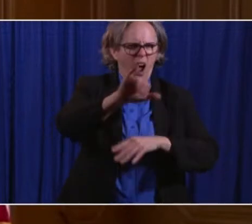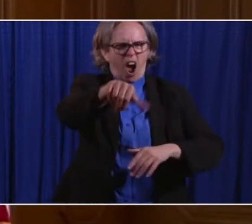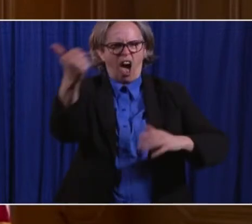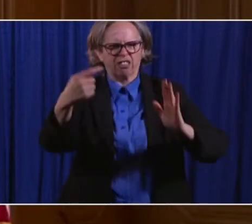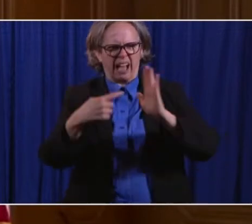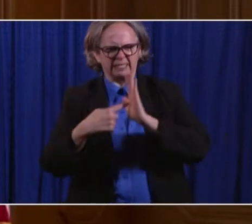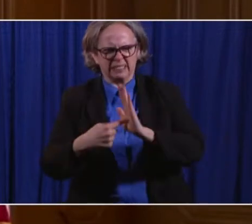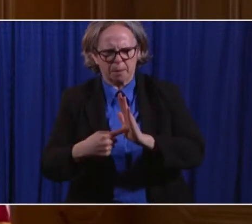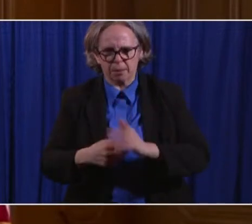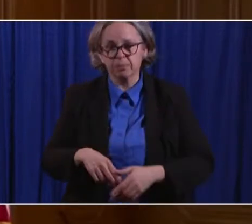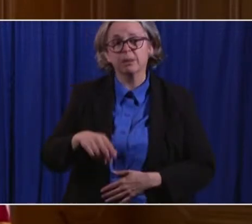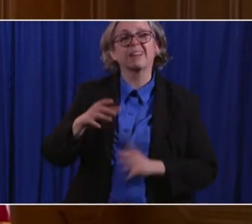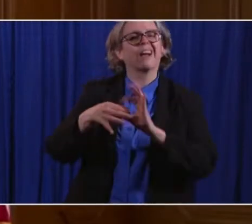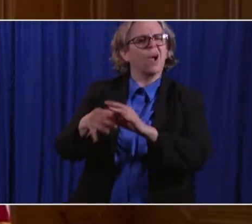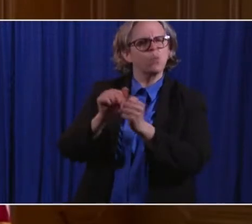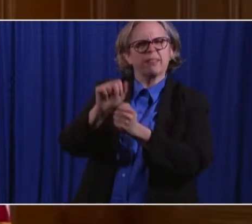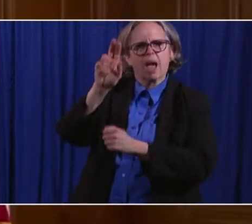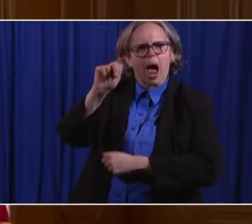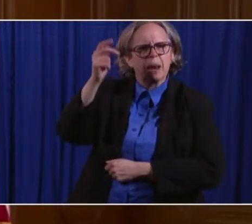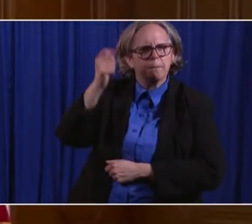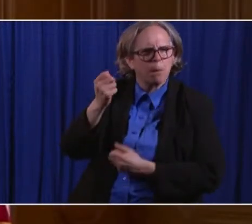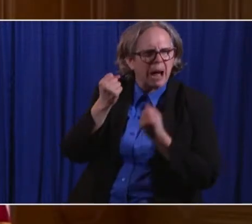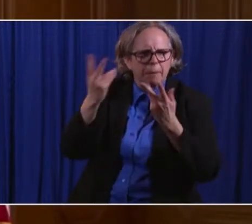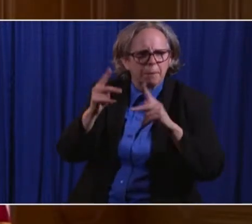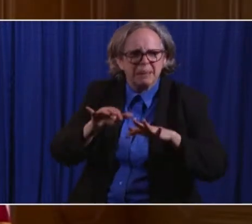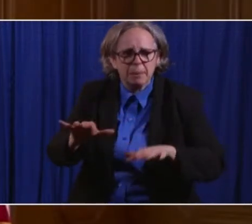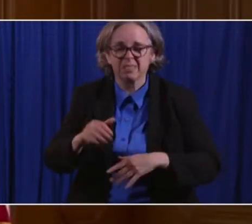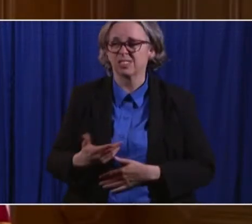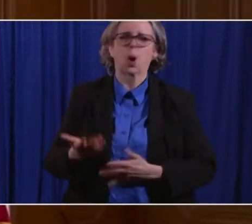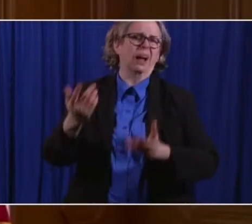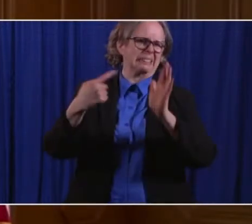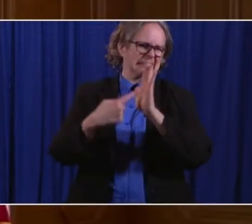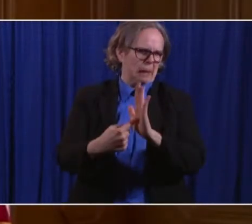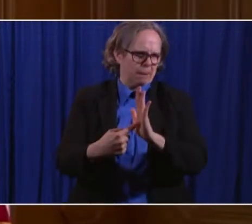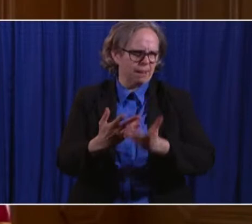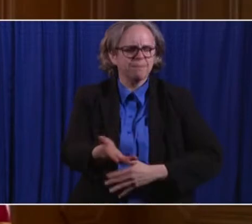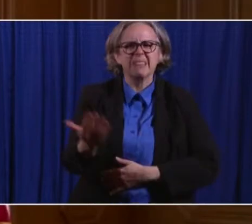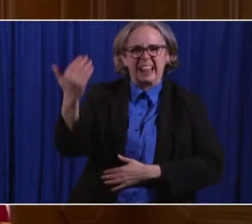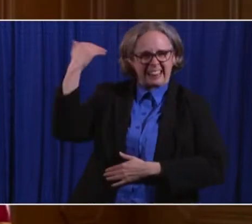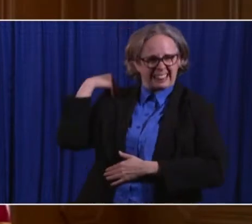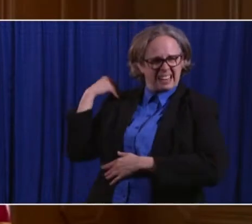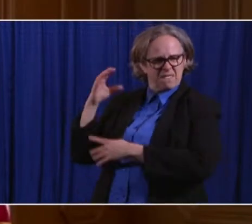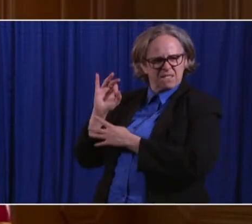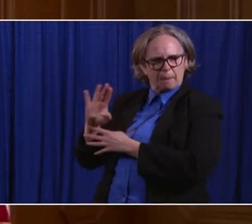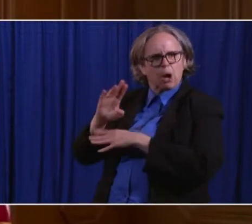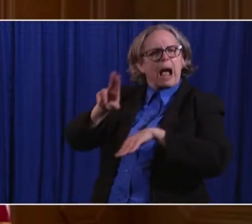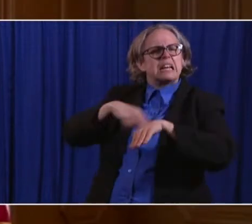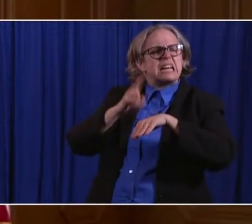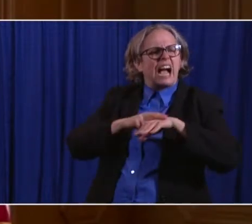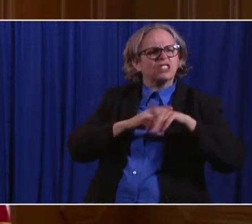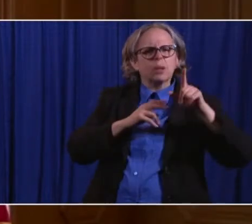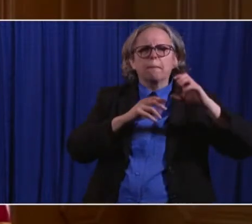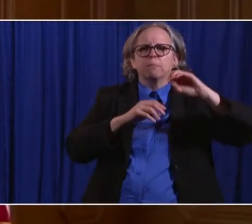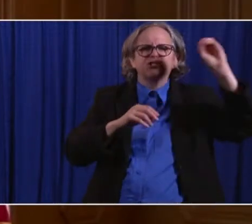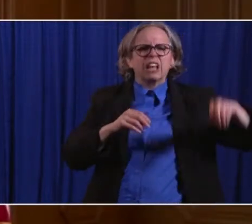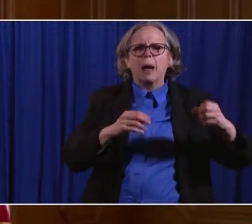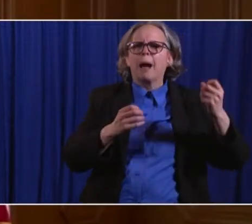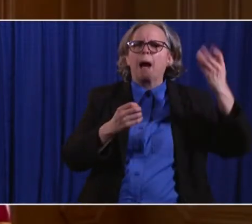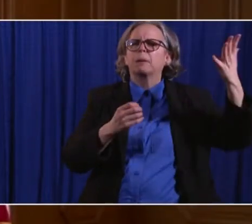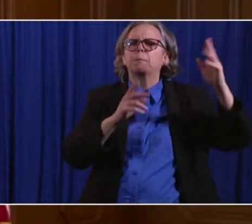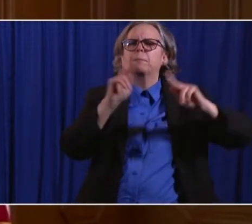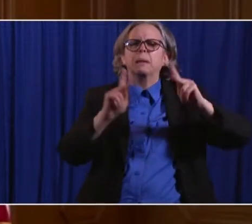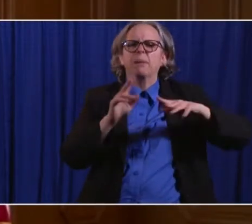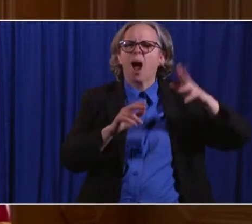of this year was at 5%. The national rate was